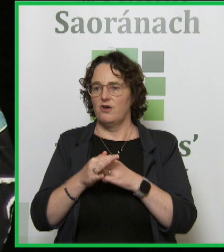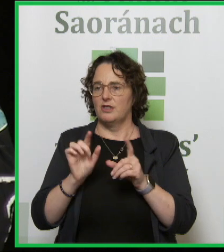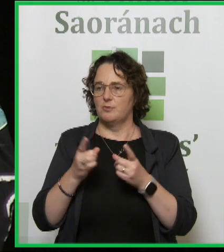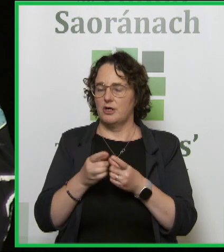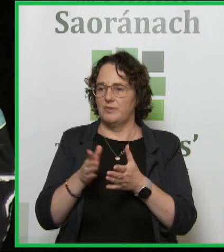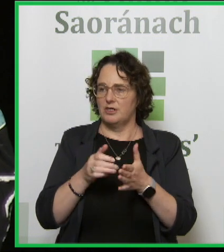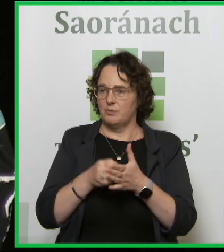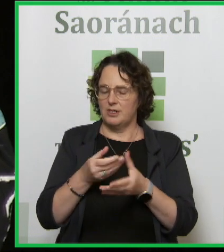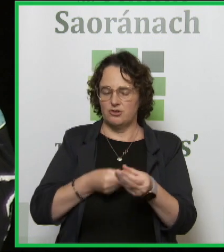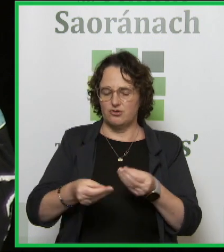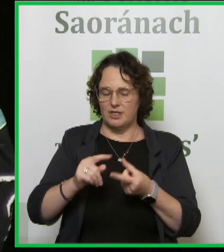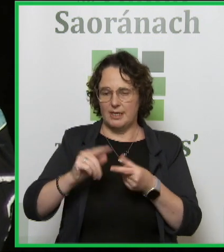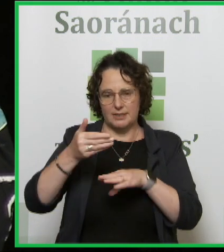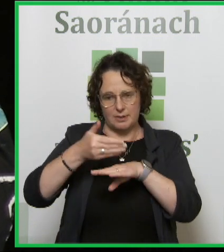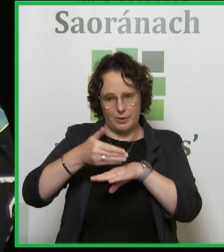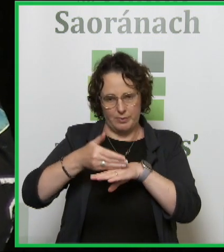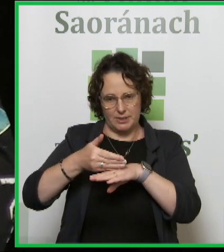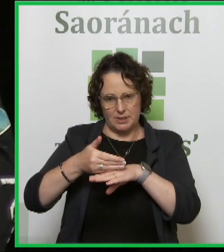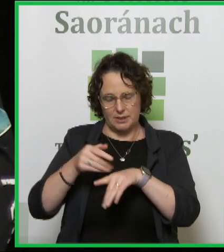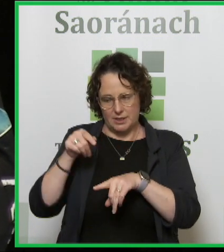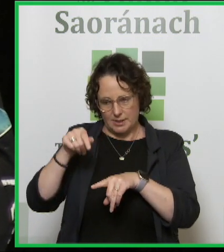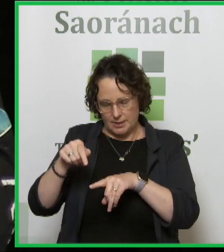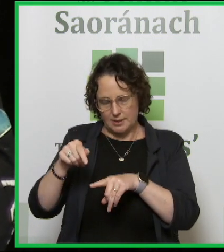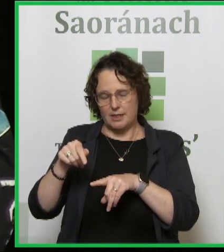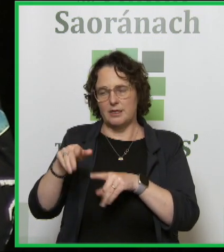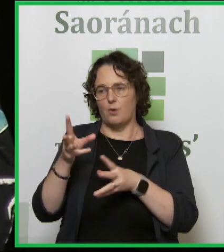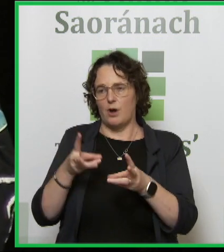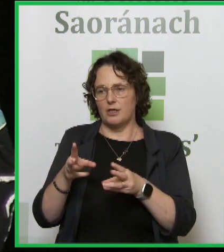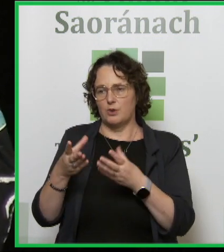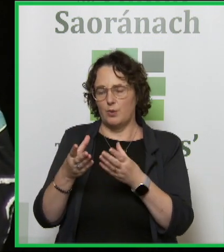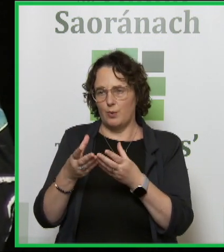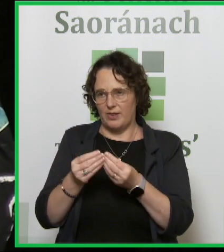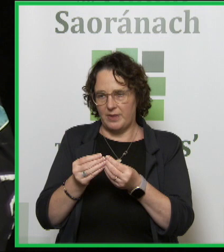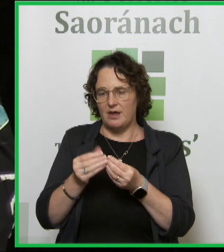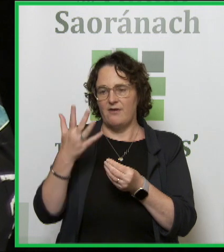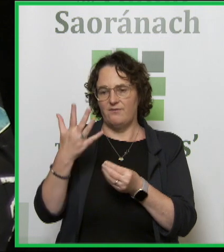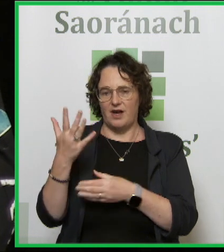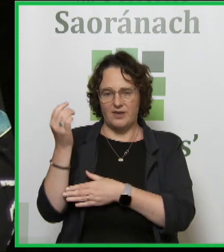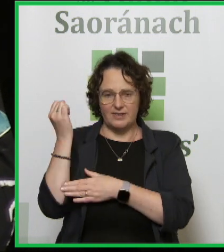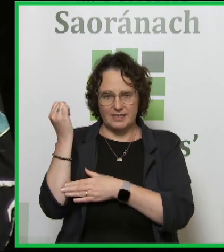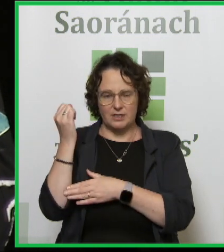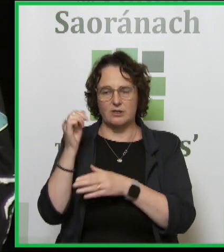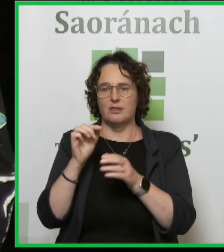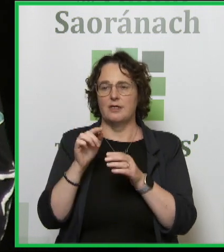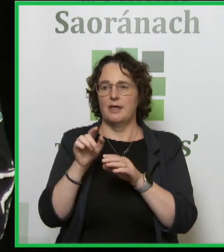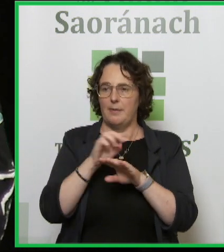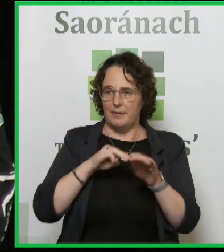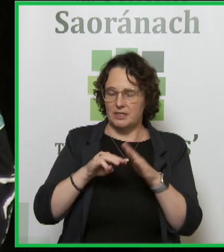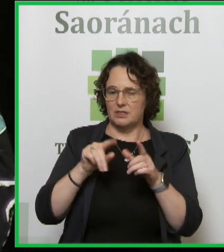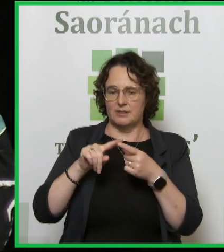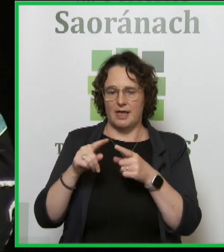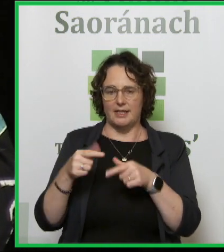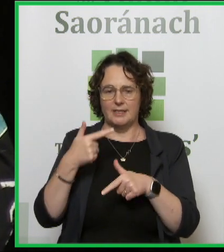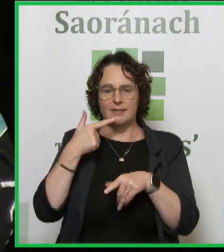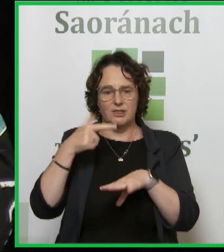Employment. In that role, I worked with 5 senior ministers. I've also worked with 4 Taoiseach, and I have sat on